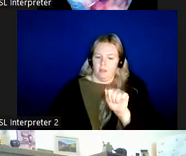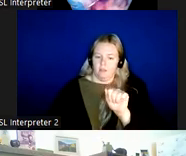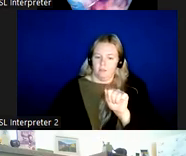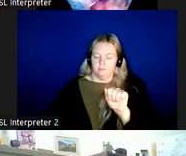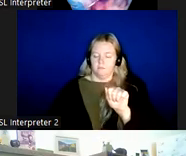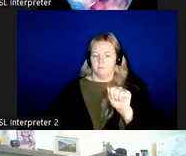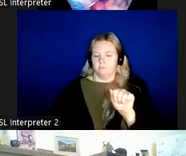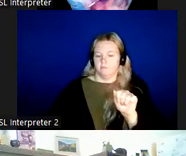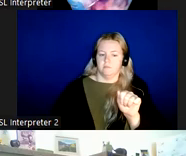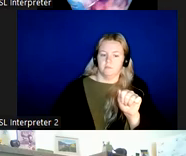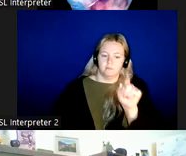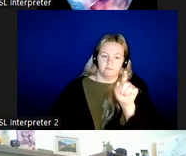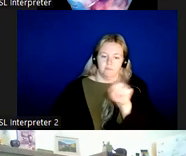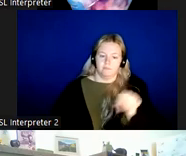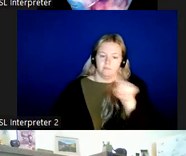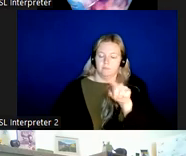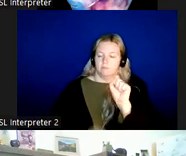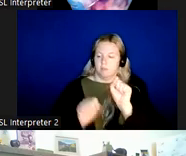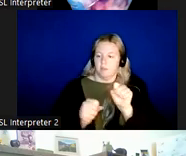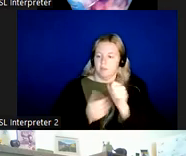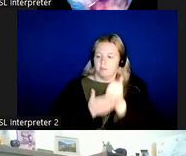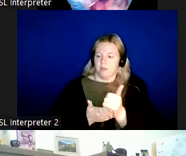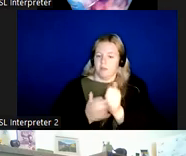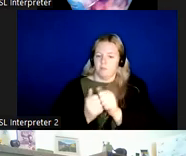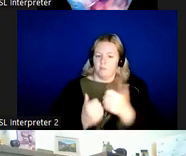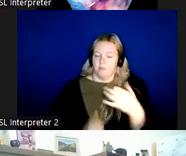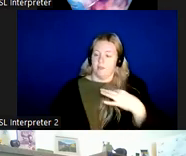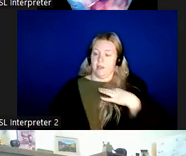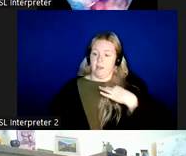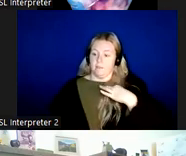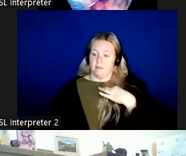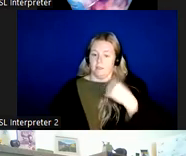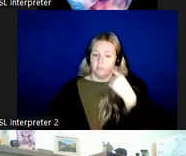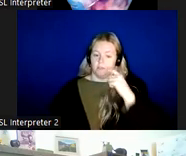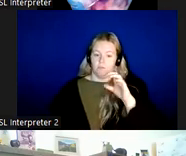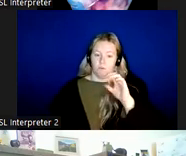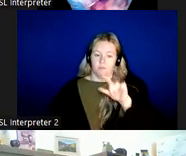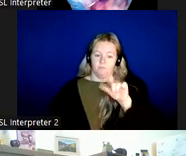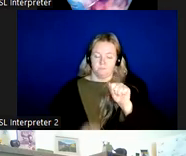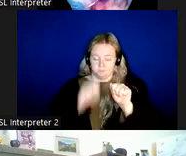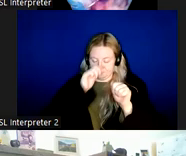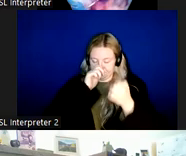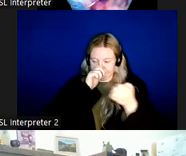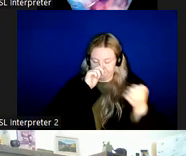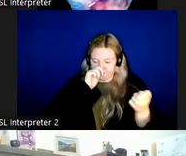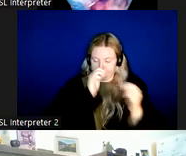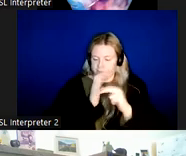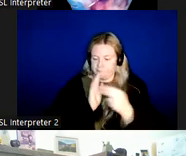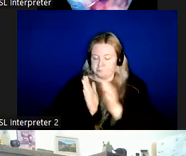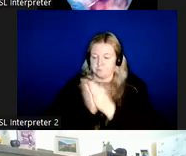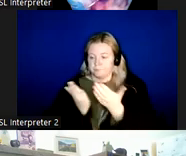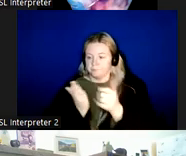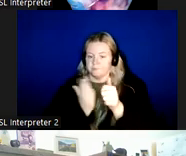you with your application for CELA materials. You're able to get books and magazines as